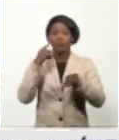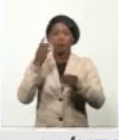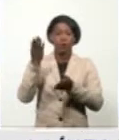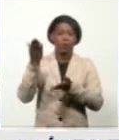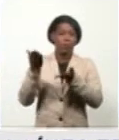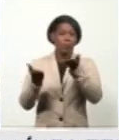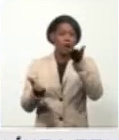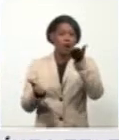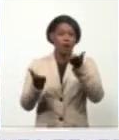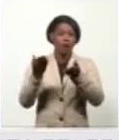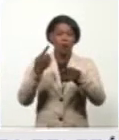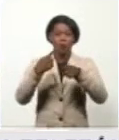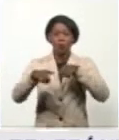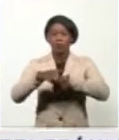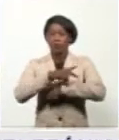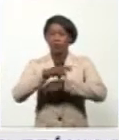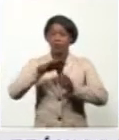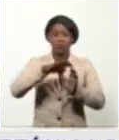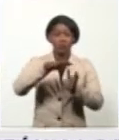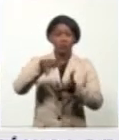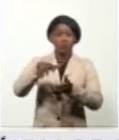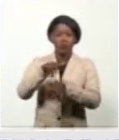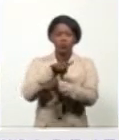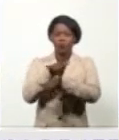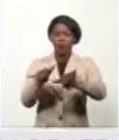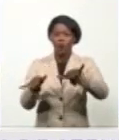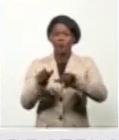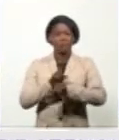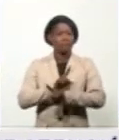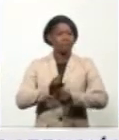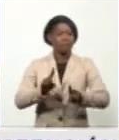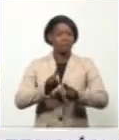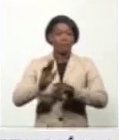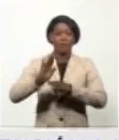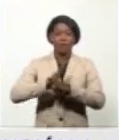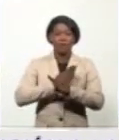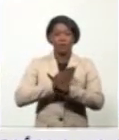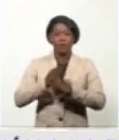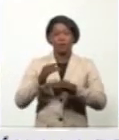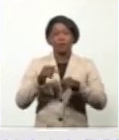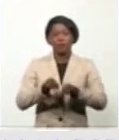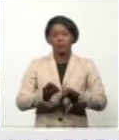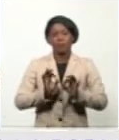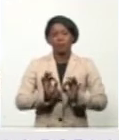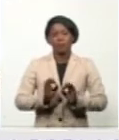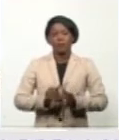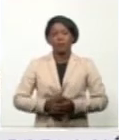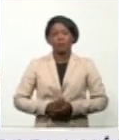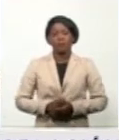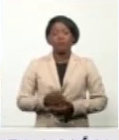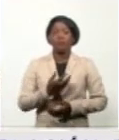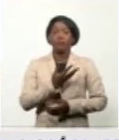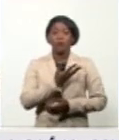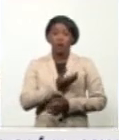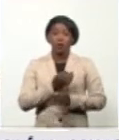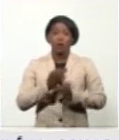what is happening in the rest of the world, we see that it's not the same in all countries.